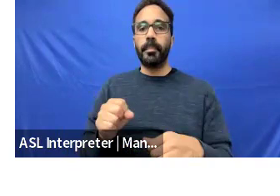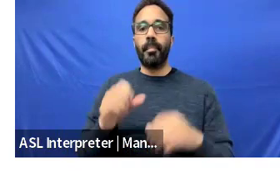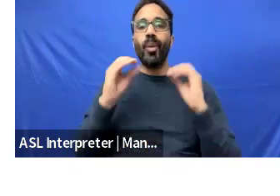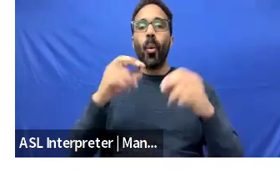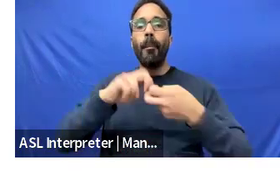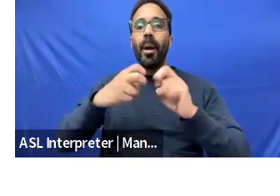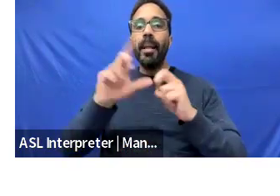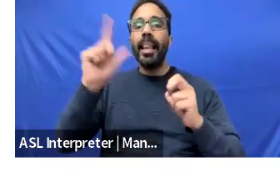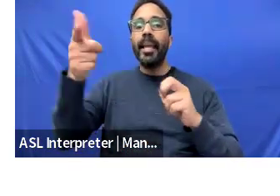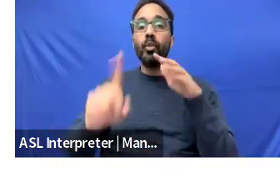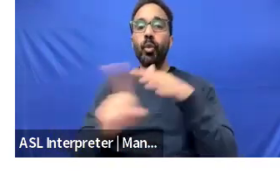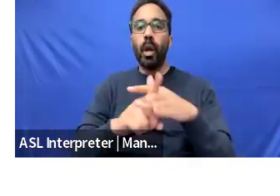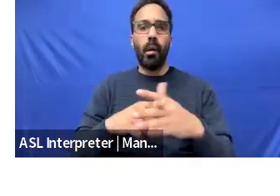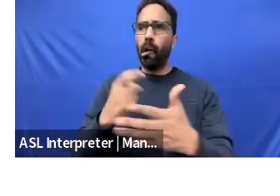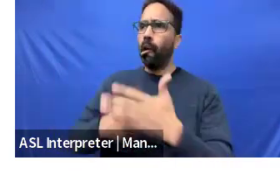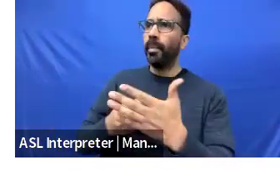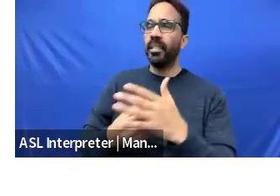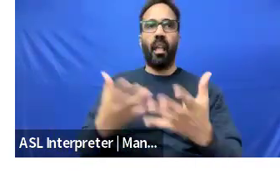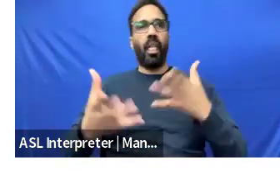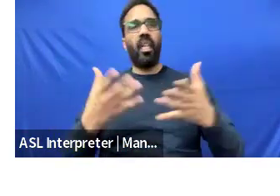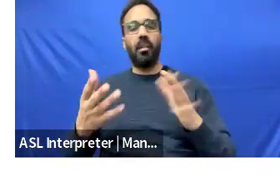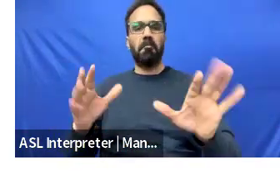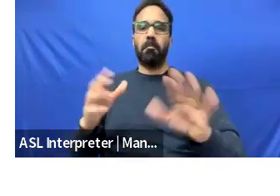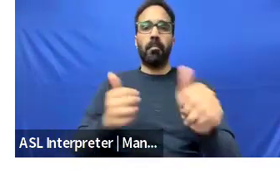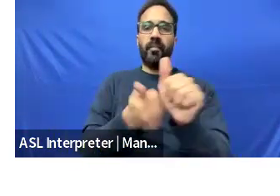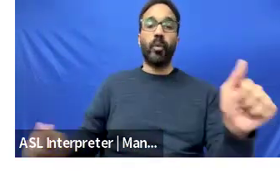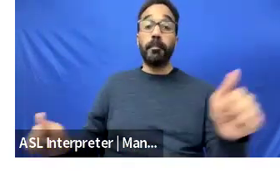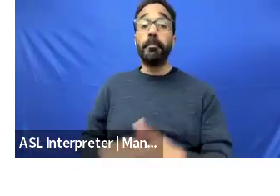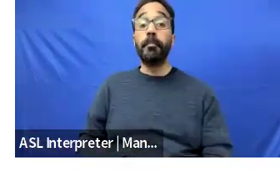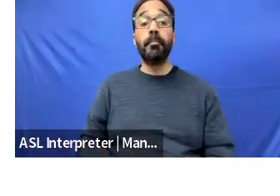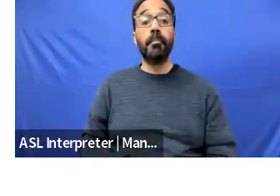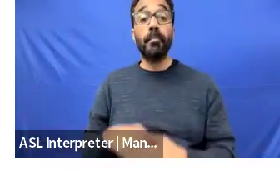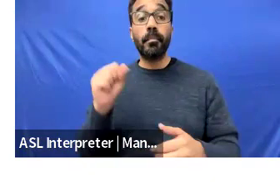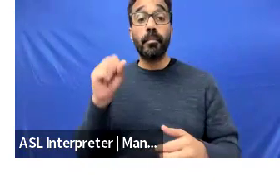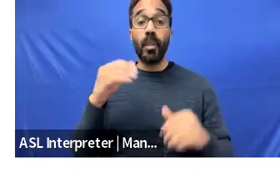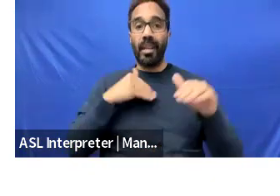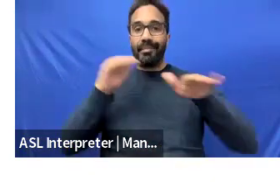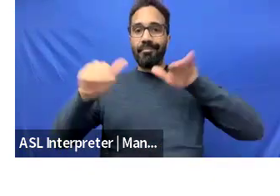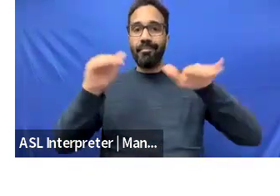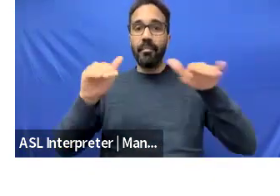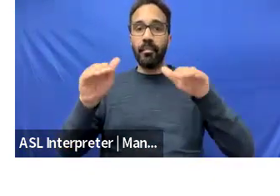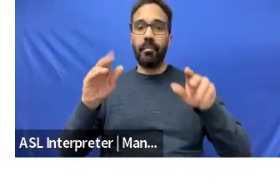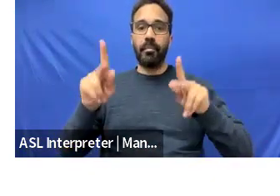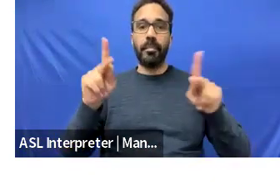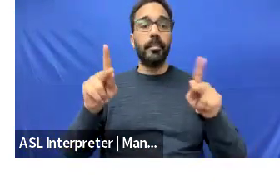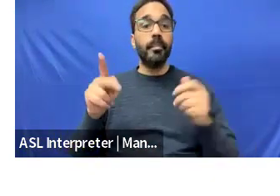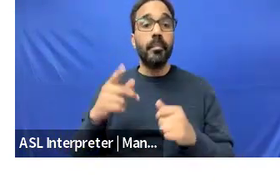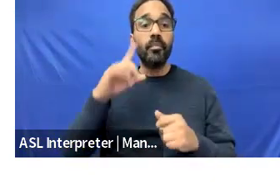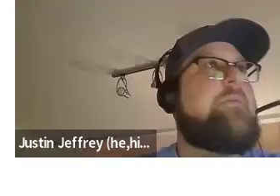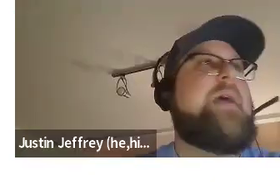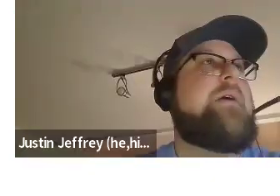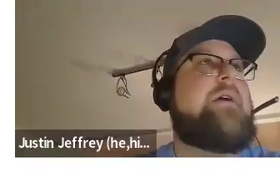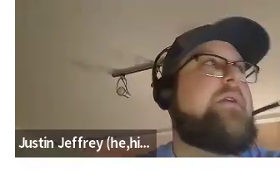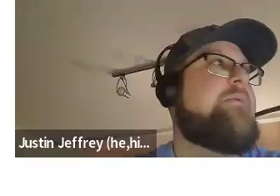important little piece that I just want to remind folks of. it's a little bit of a digital